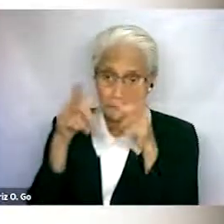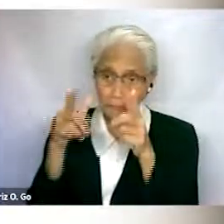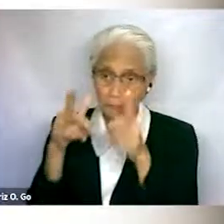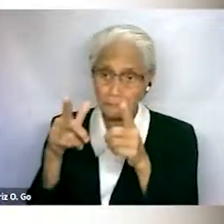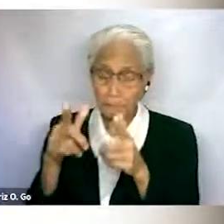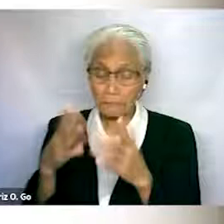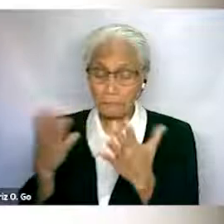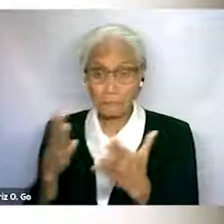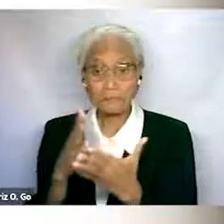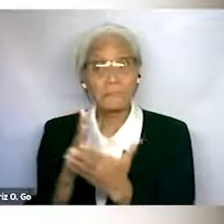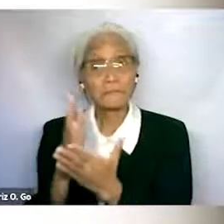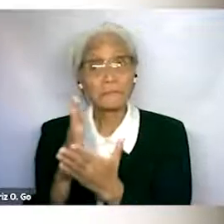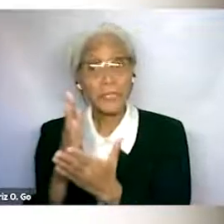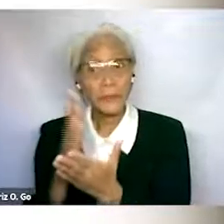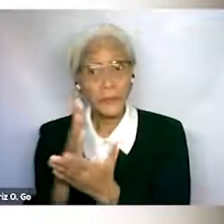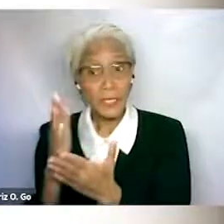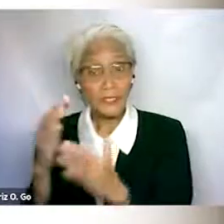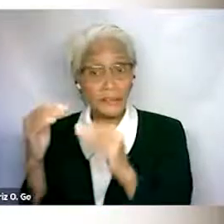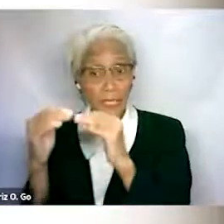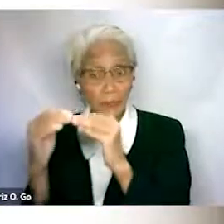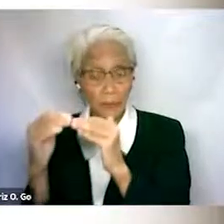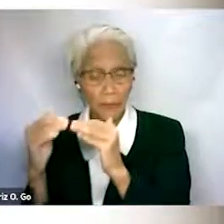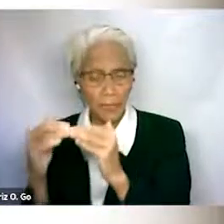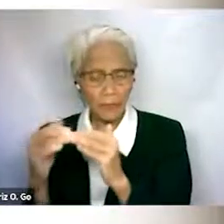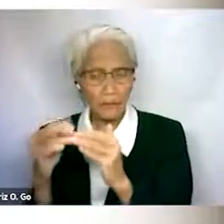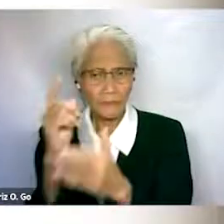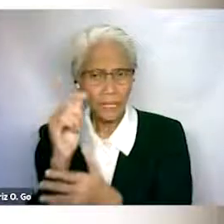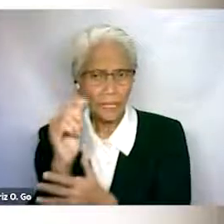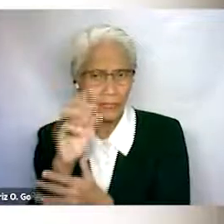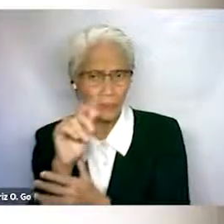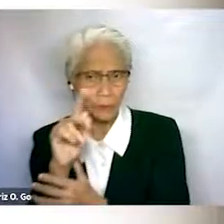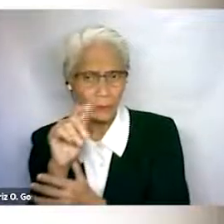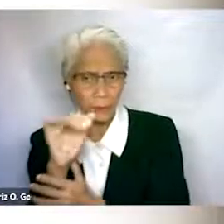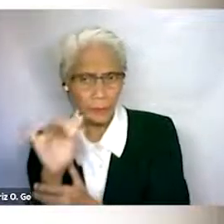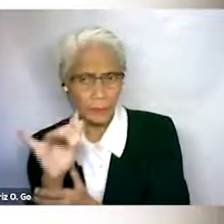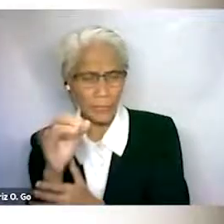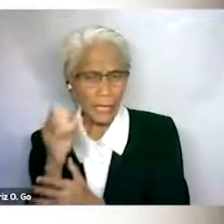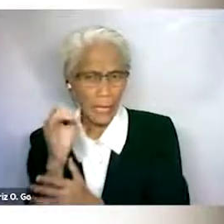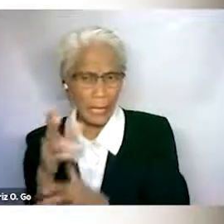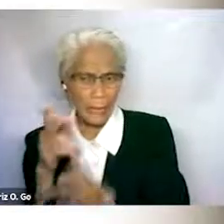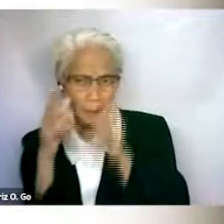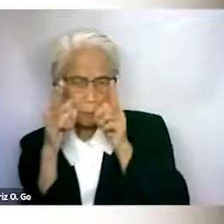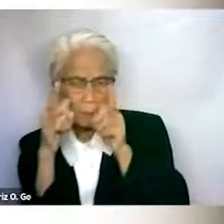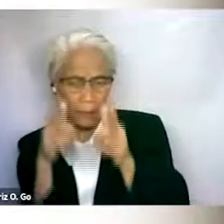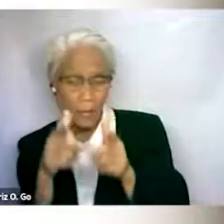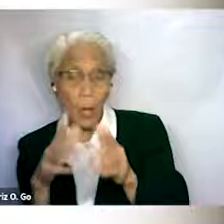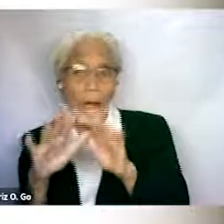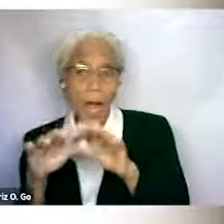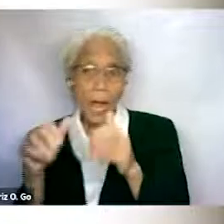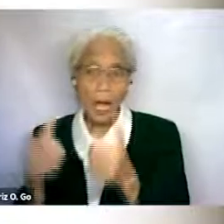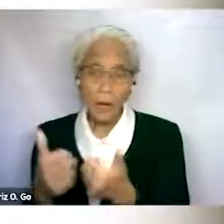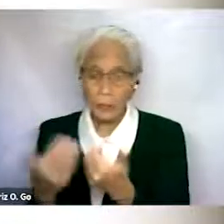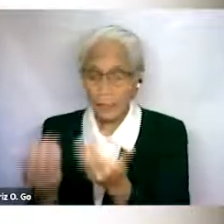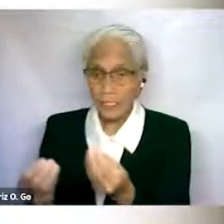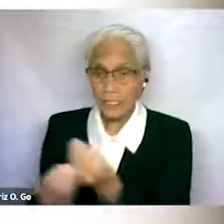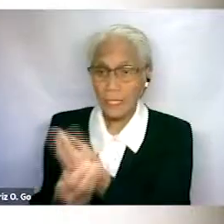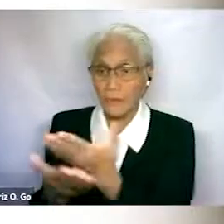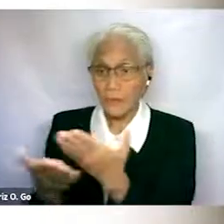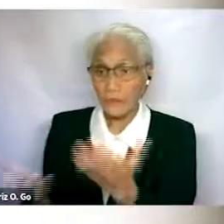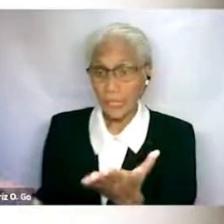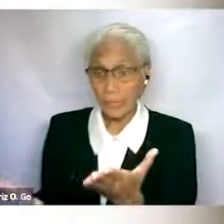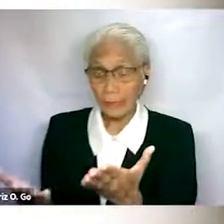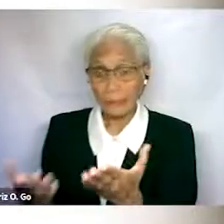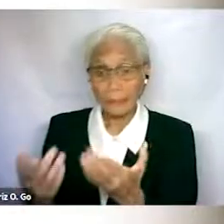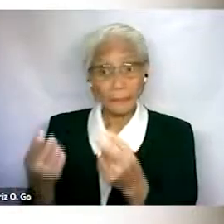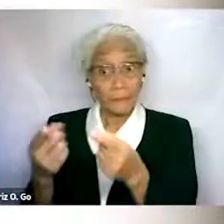provide affirmative action, have to provide temporary measures that would ensure that those who are marginalized and those who are more vulnerable